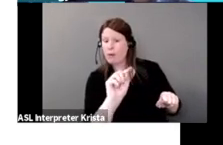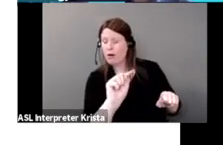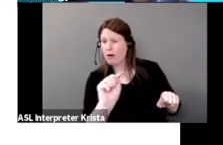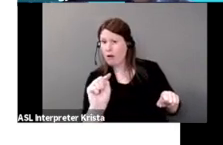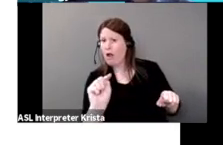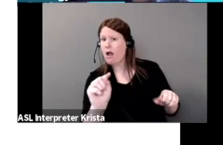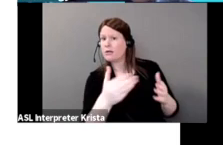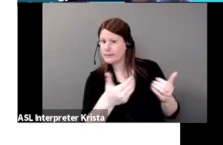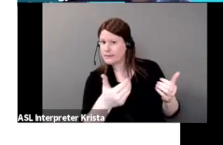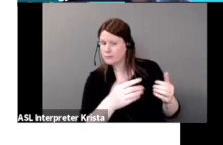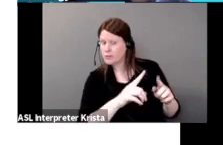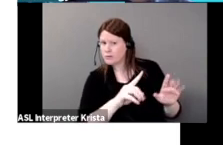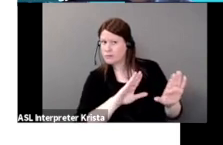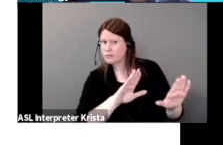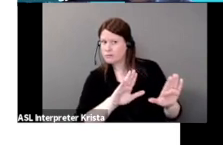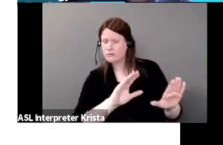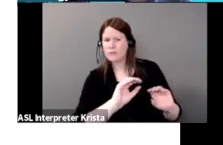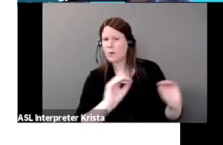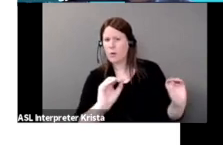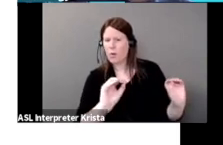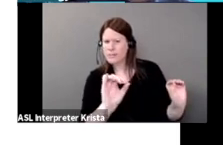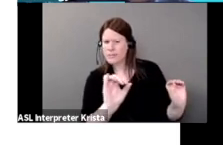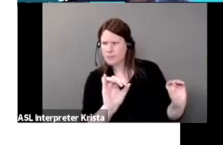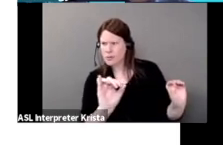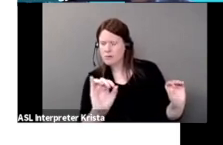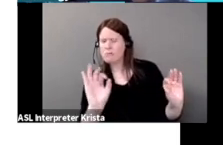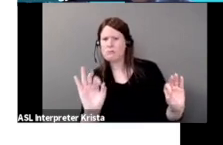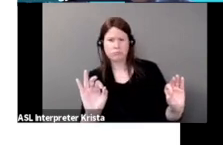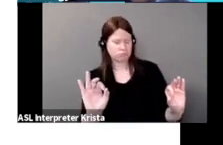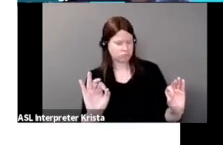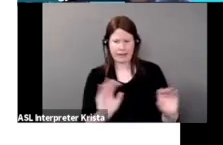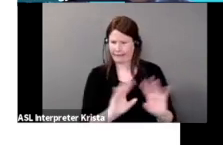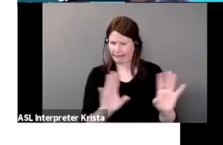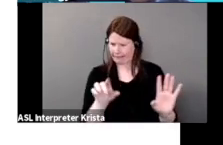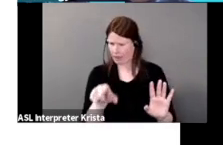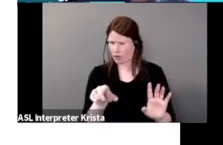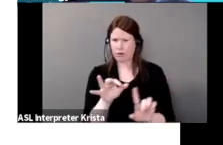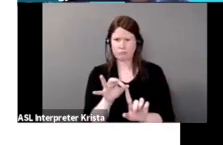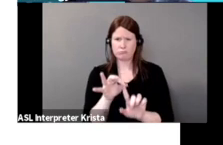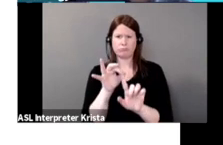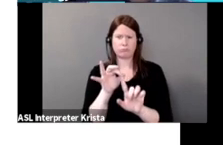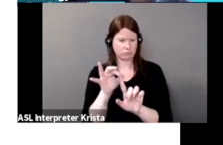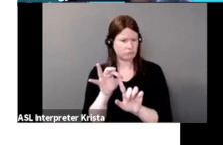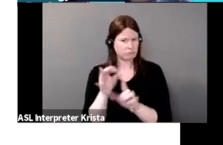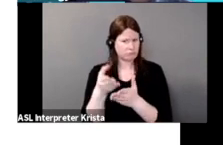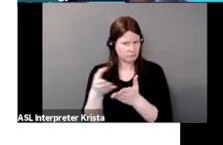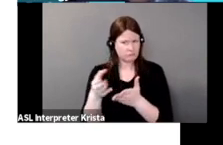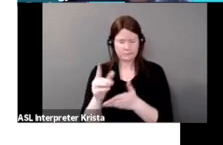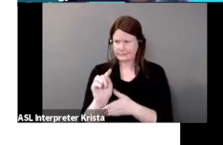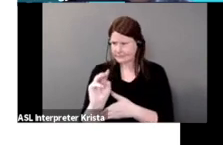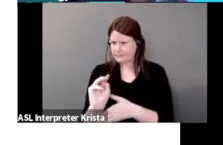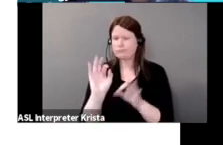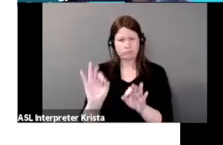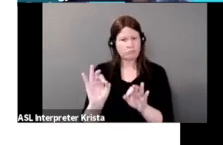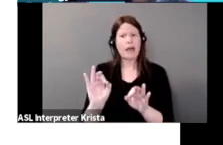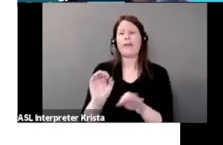And once they agree that, yeah, there's no overlap, then they will send it back to you and say, okay, you've got a